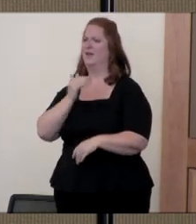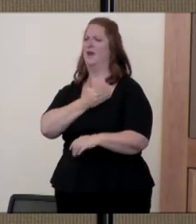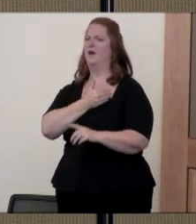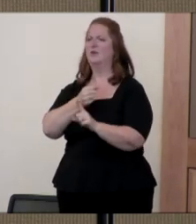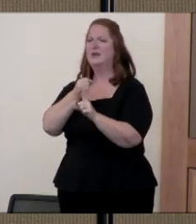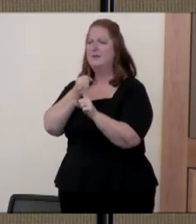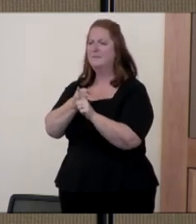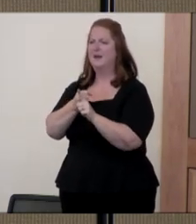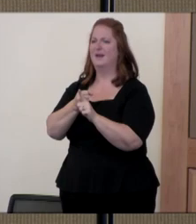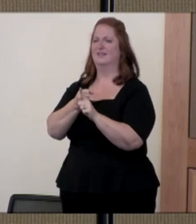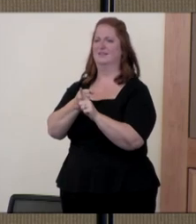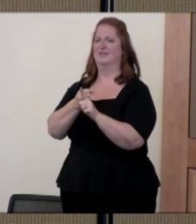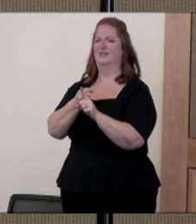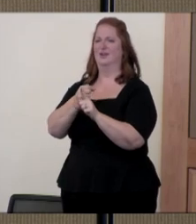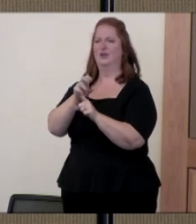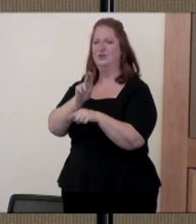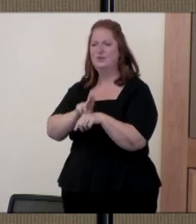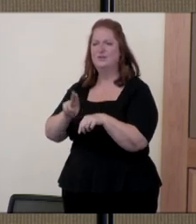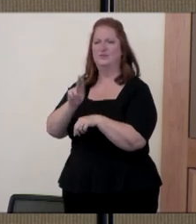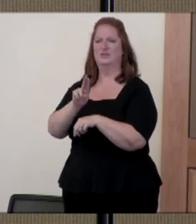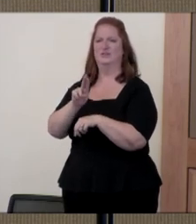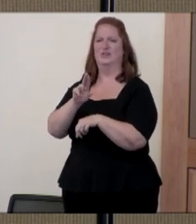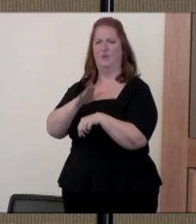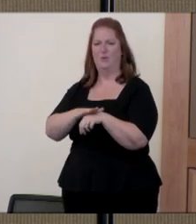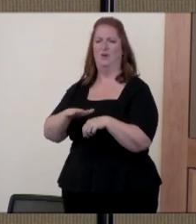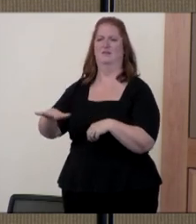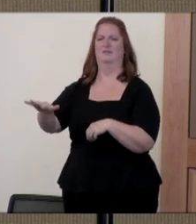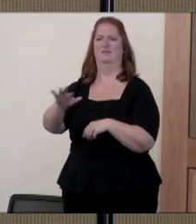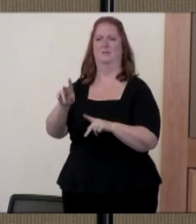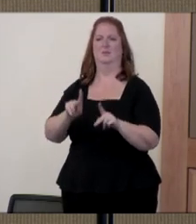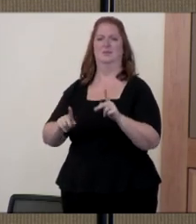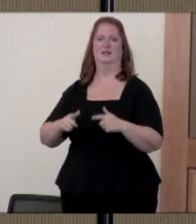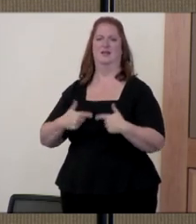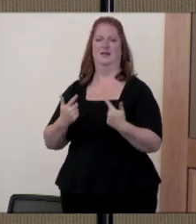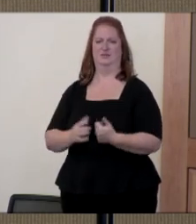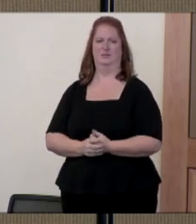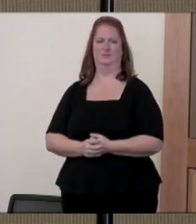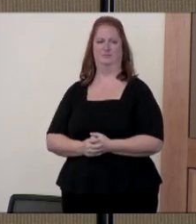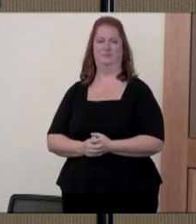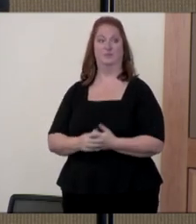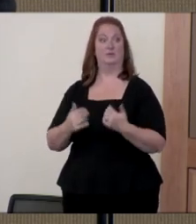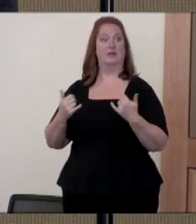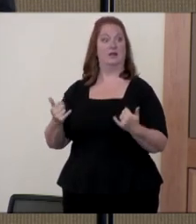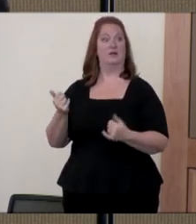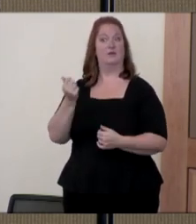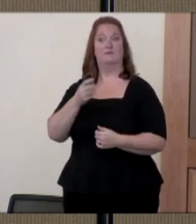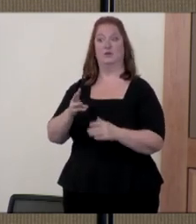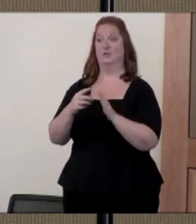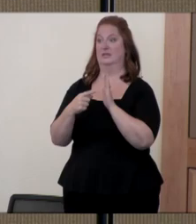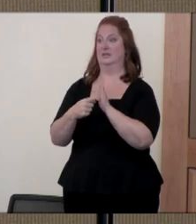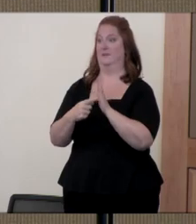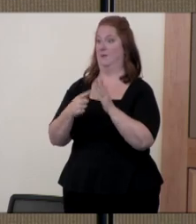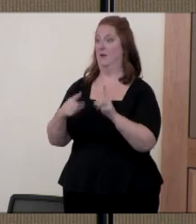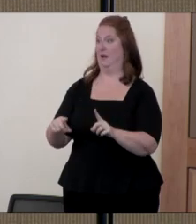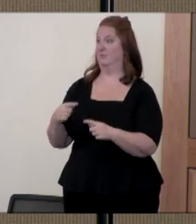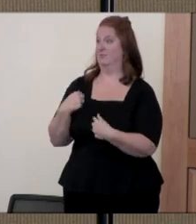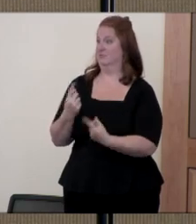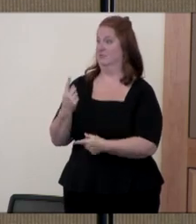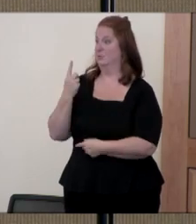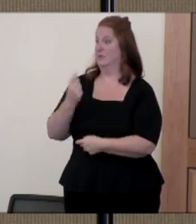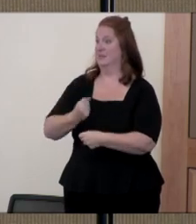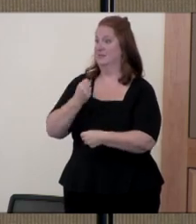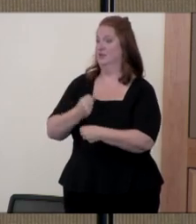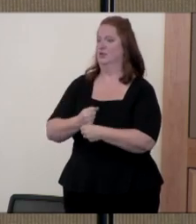that a university can make on people's lives. So let me give you a few examples from just this past year, some really